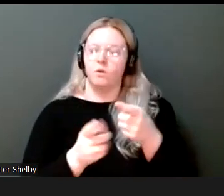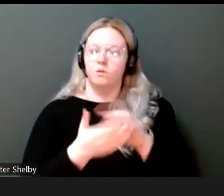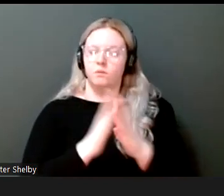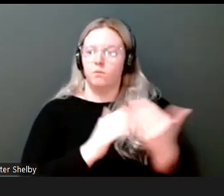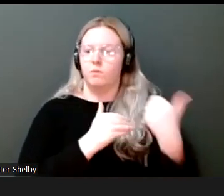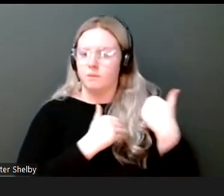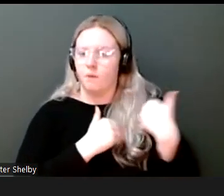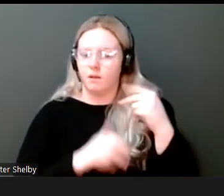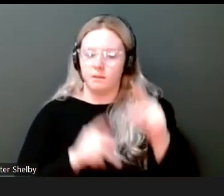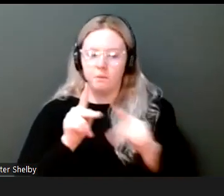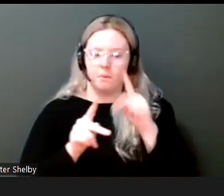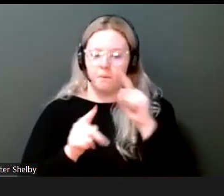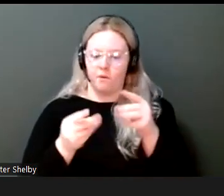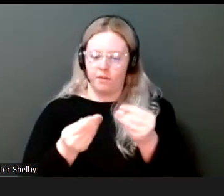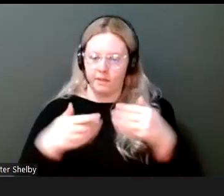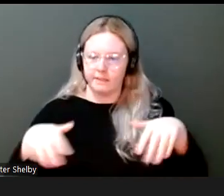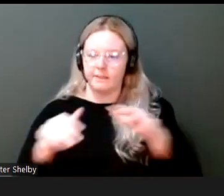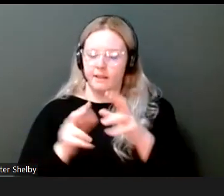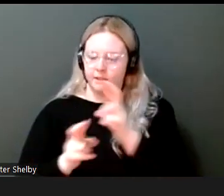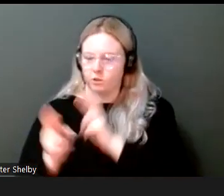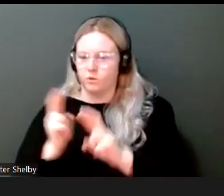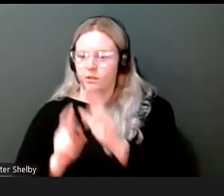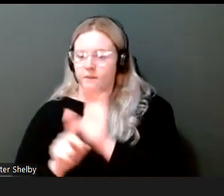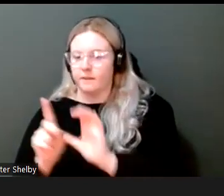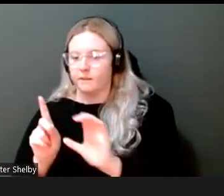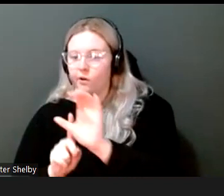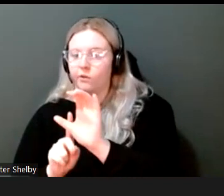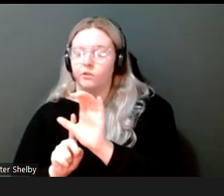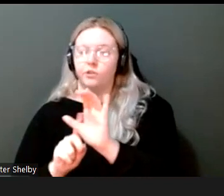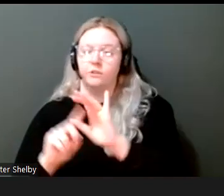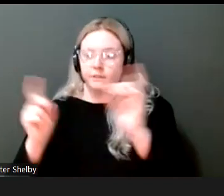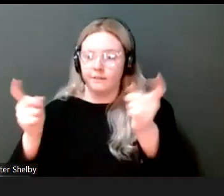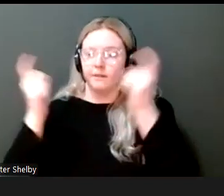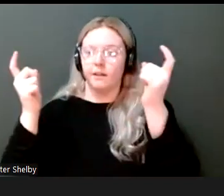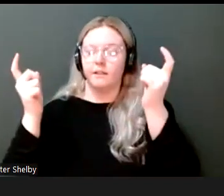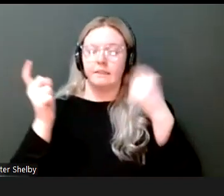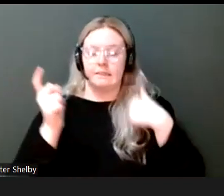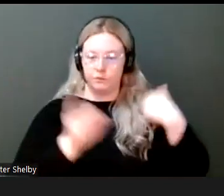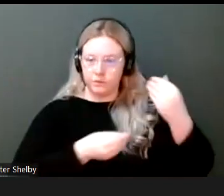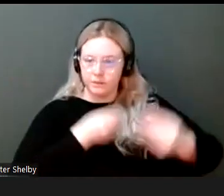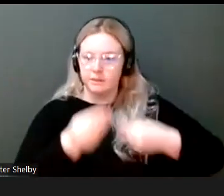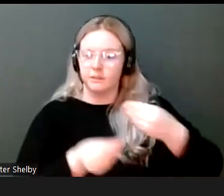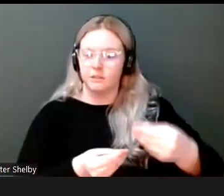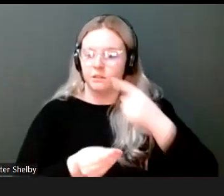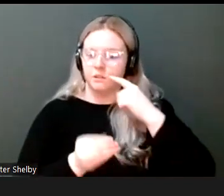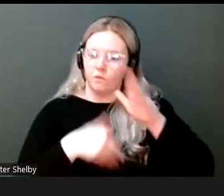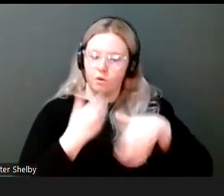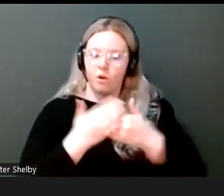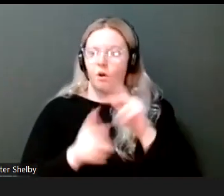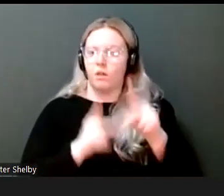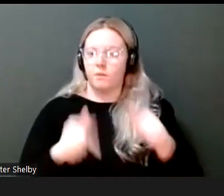stewards of the land and to respect the cultures, ceremonies, and traditions of all who call it